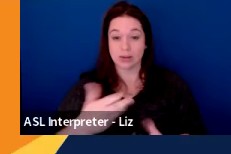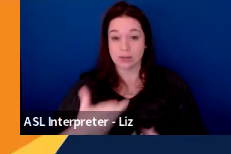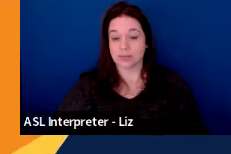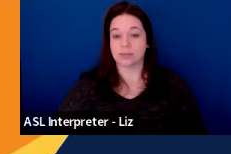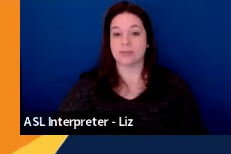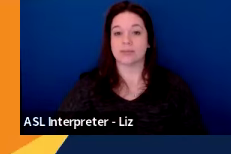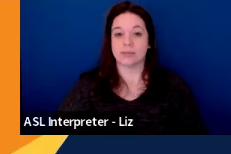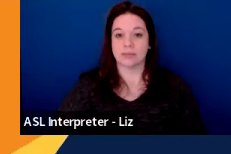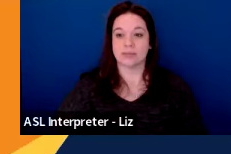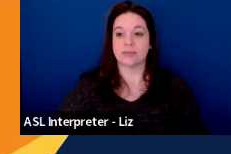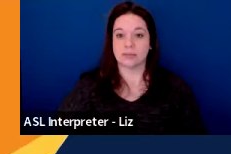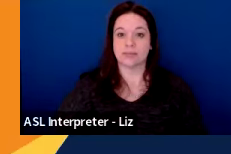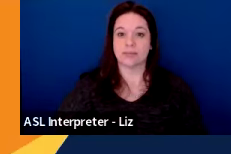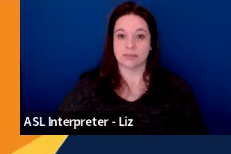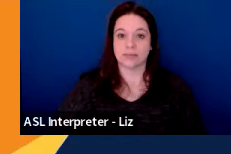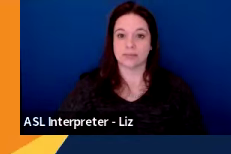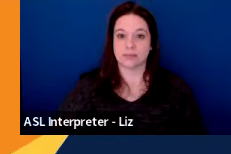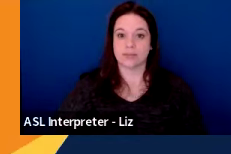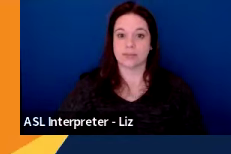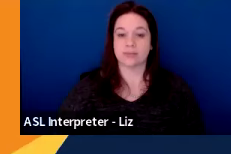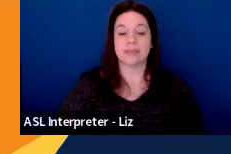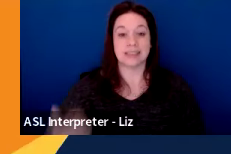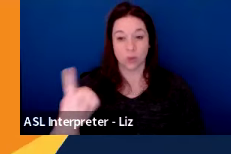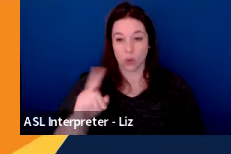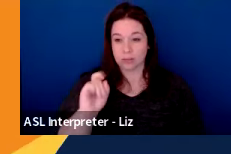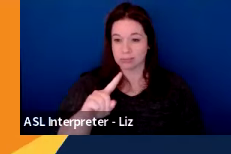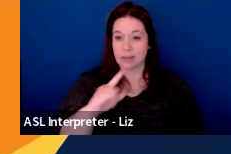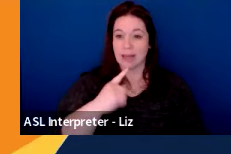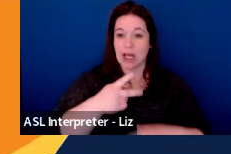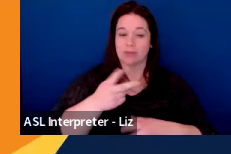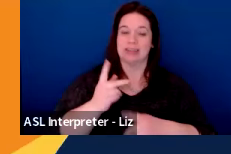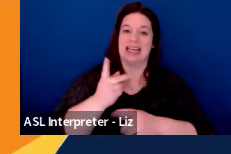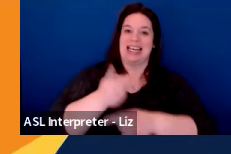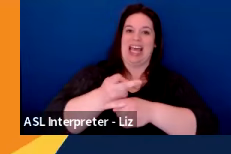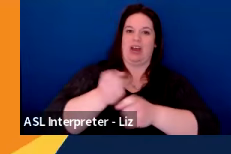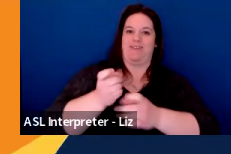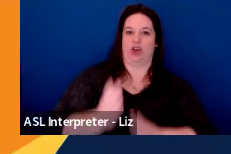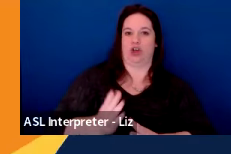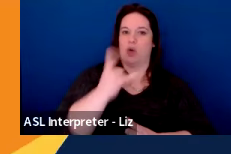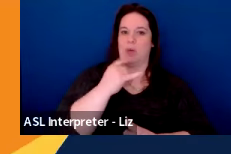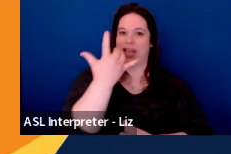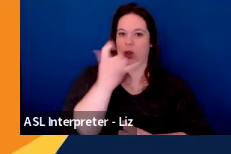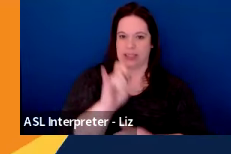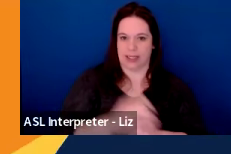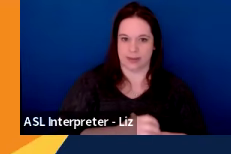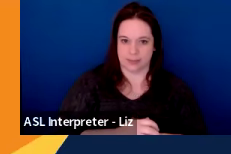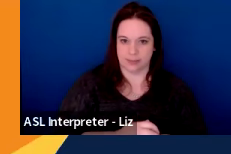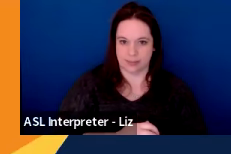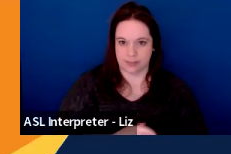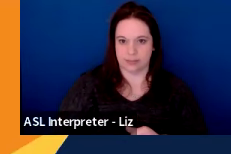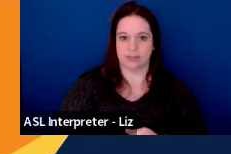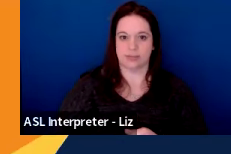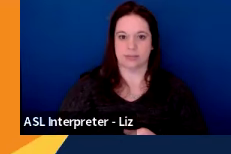I see one here from an applicant. It's regarding caregiver and what that looks like. I